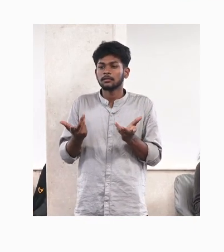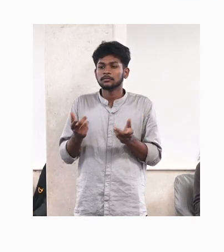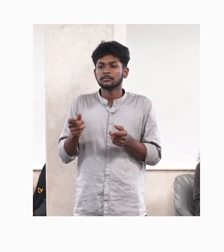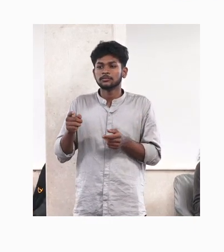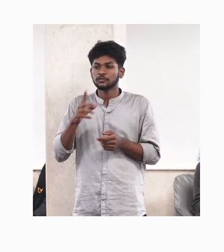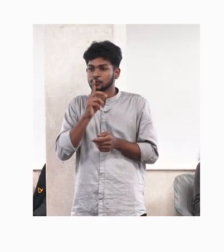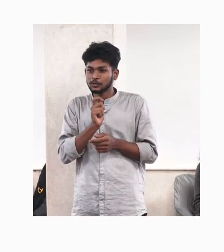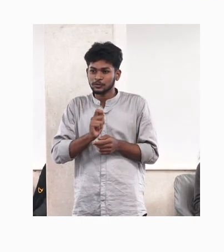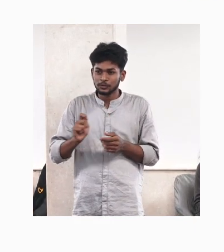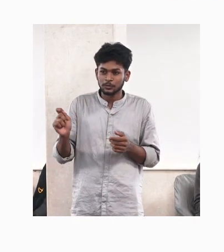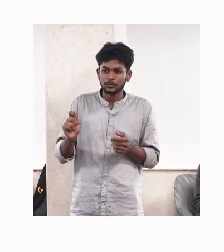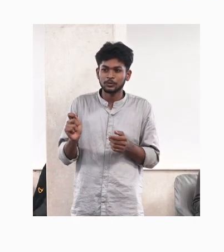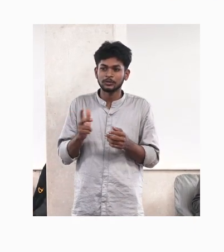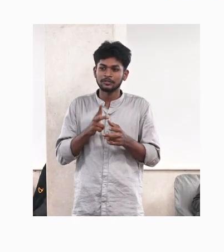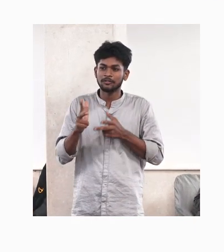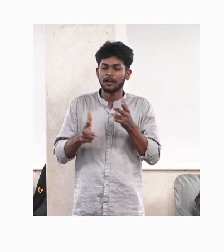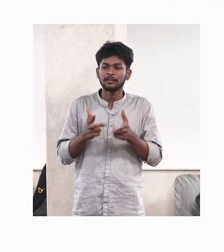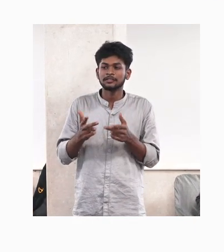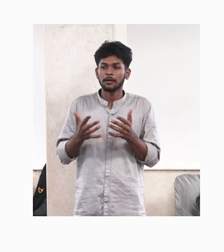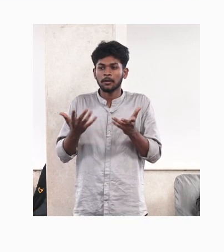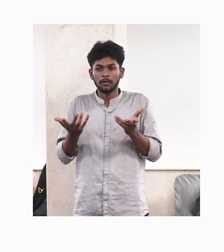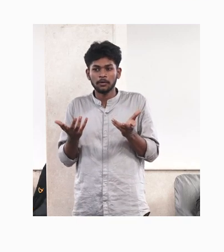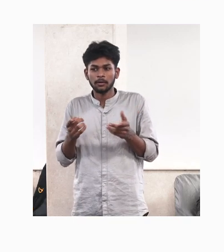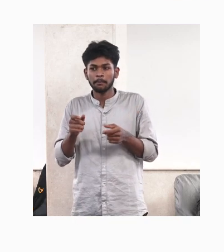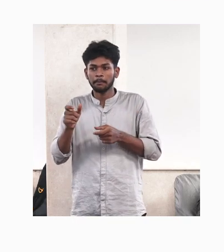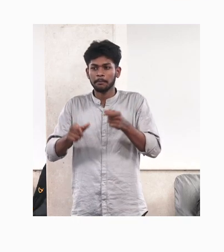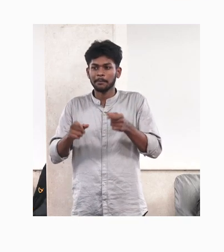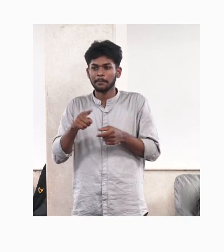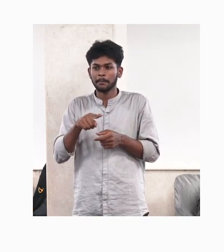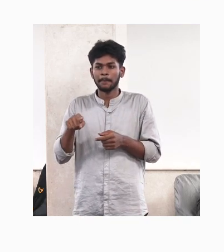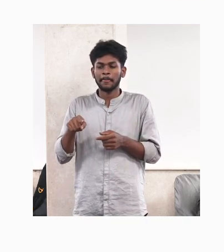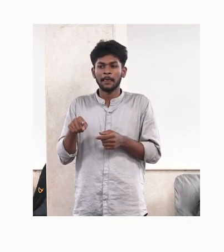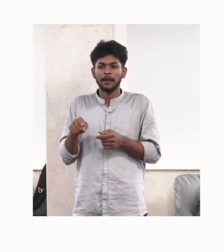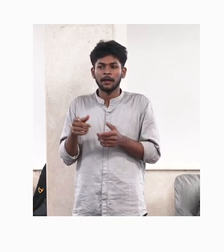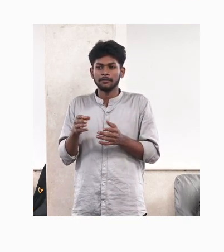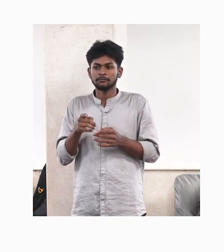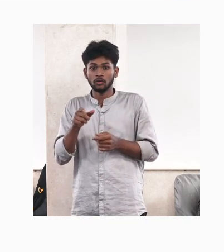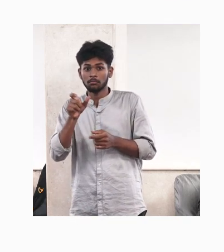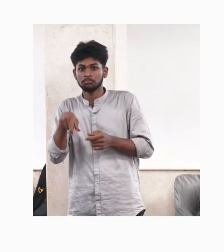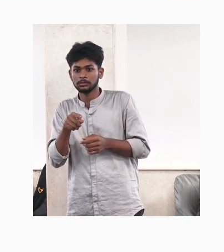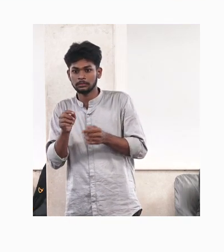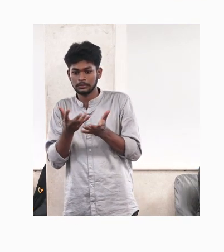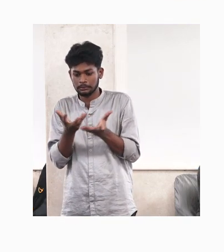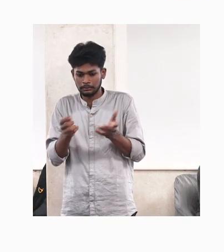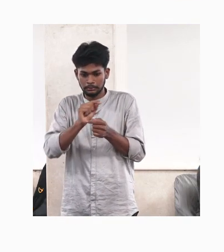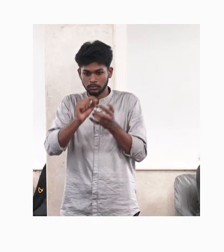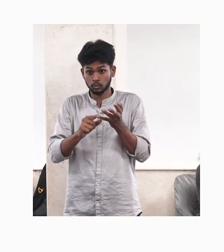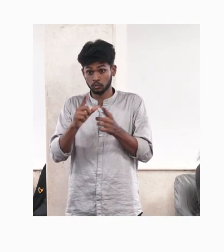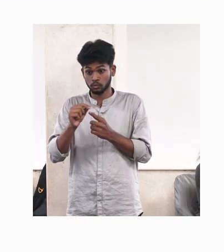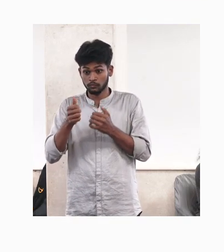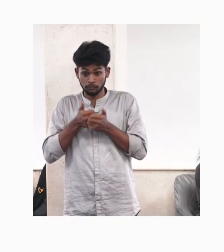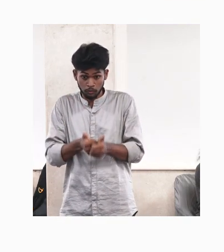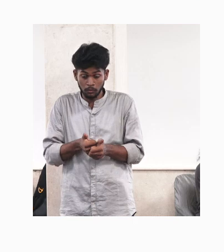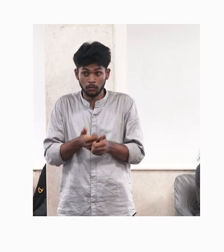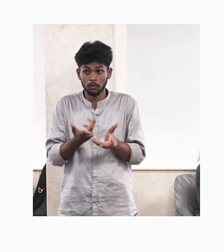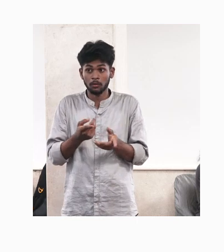the truth, to address the patient client, to say you have to do this, you